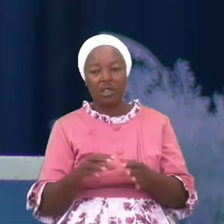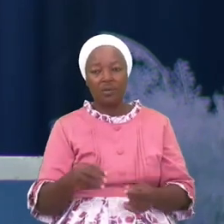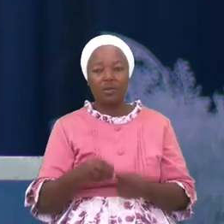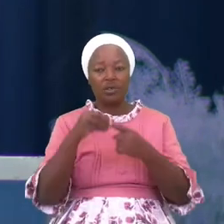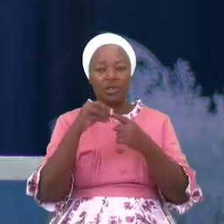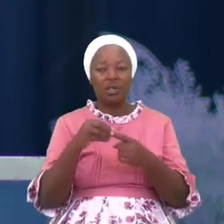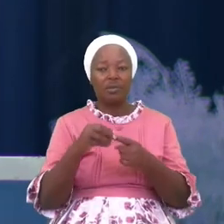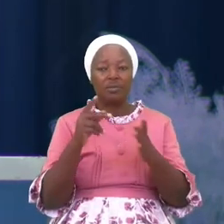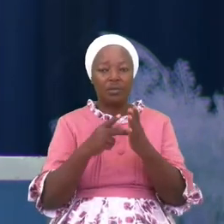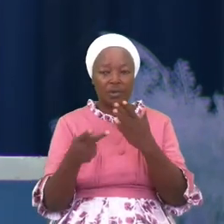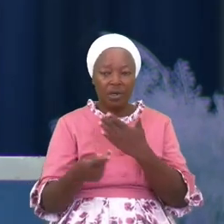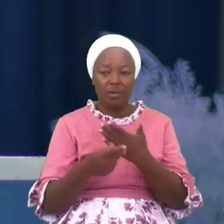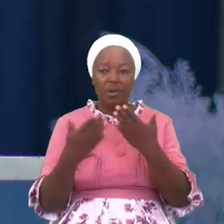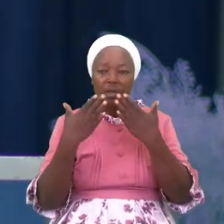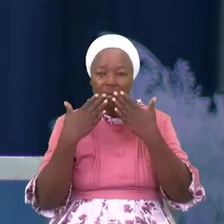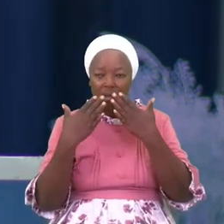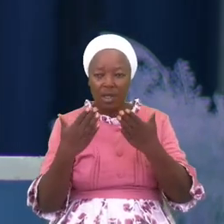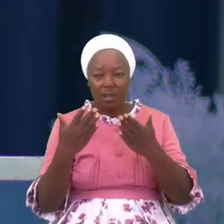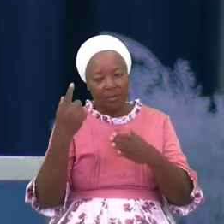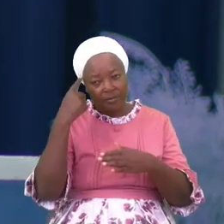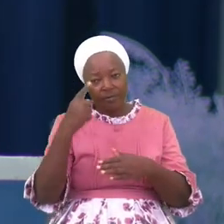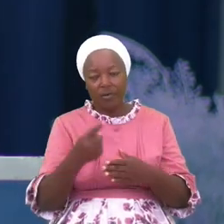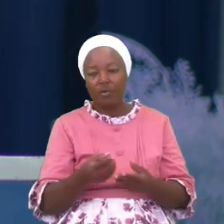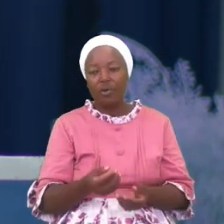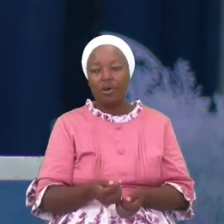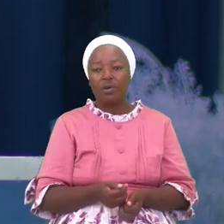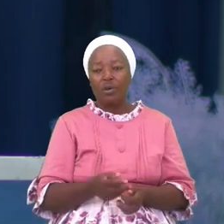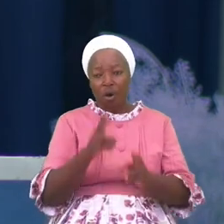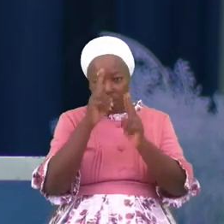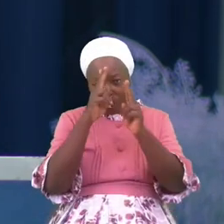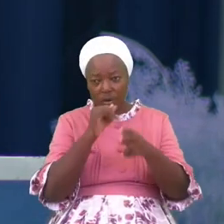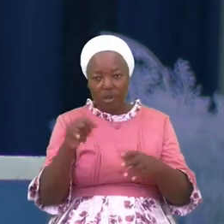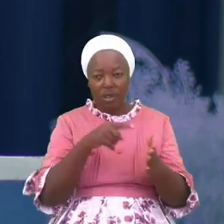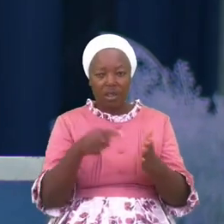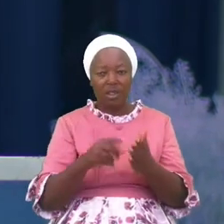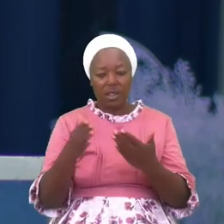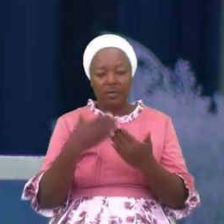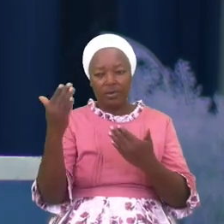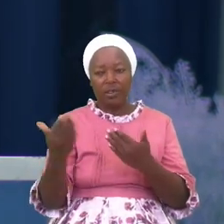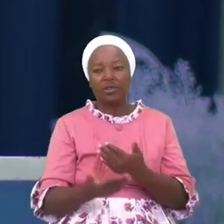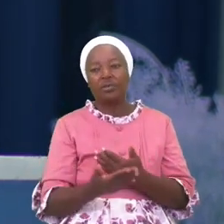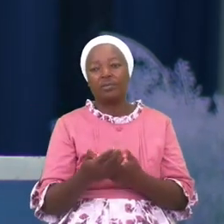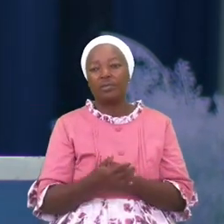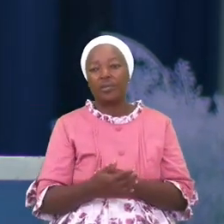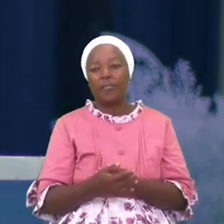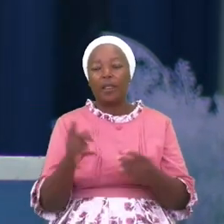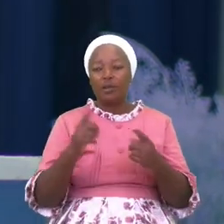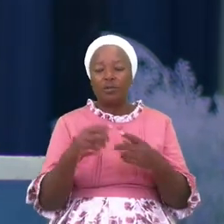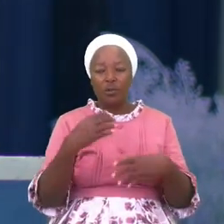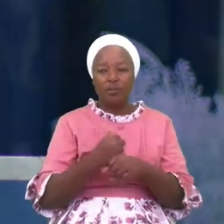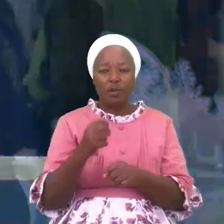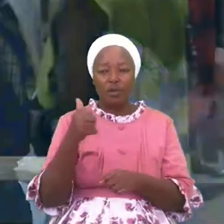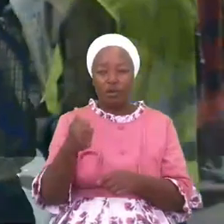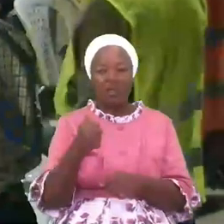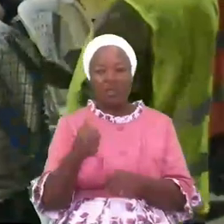this invitation to make yourself available. Asaba